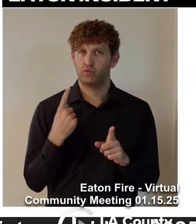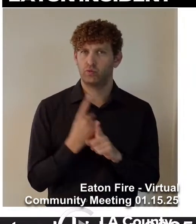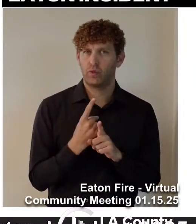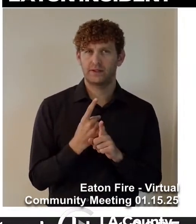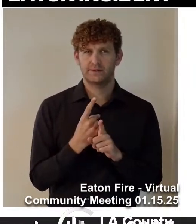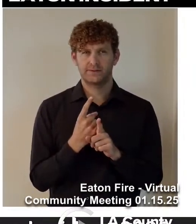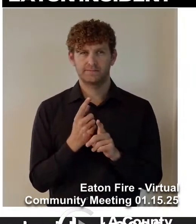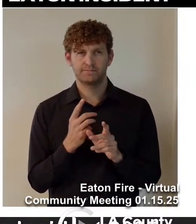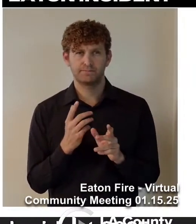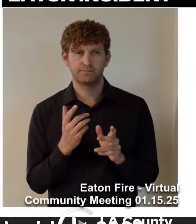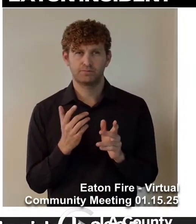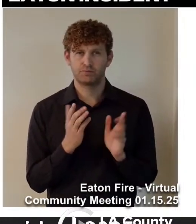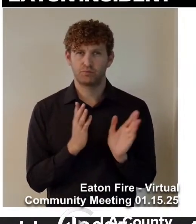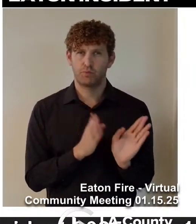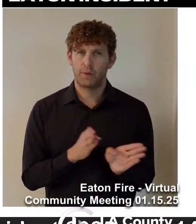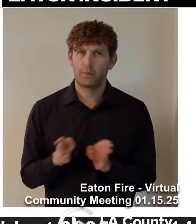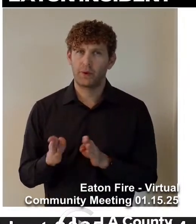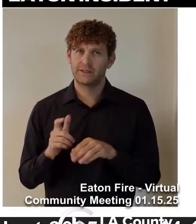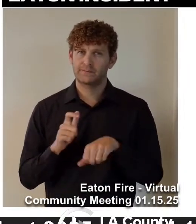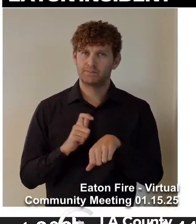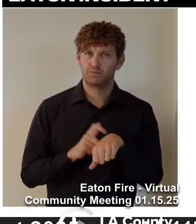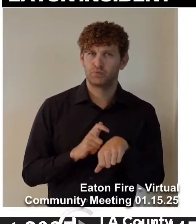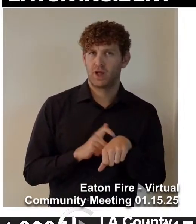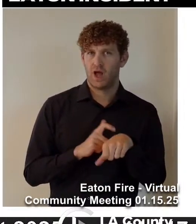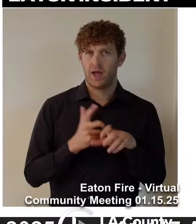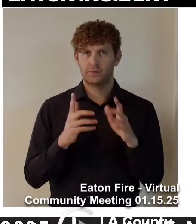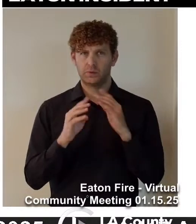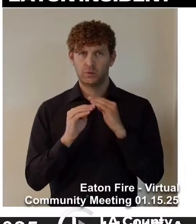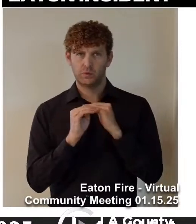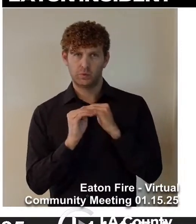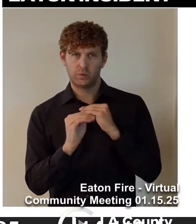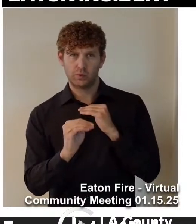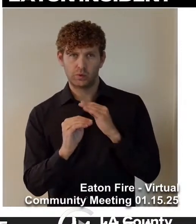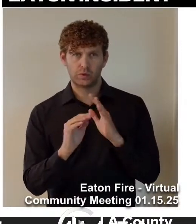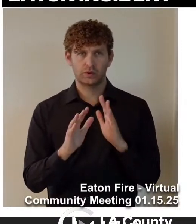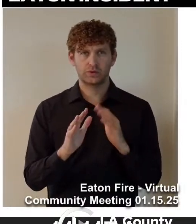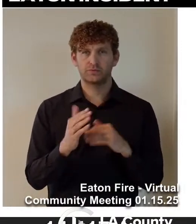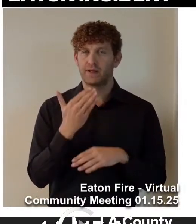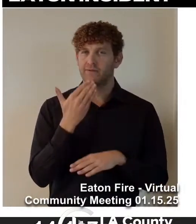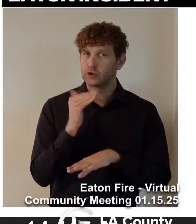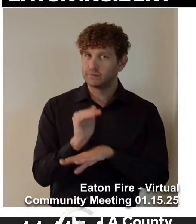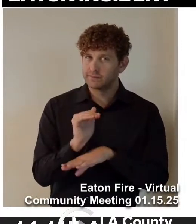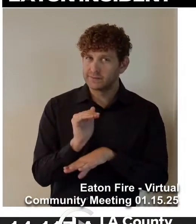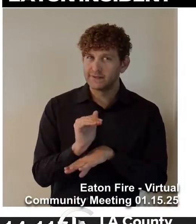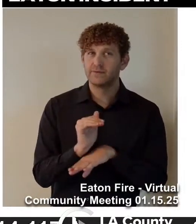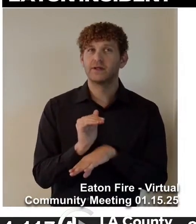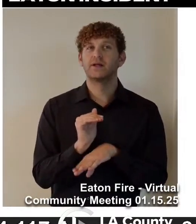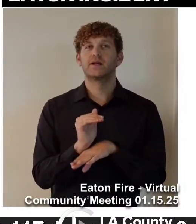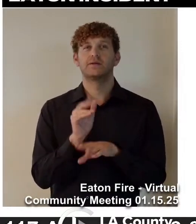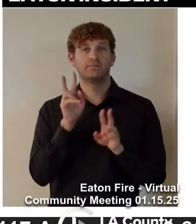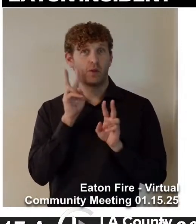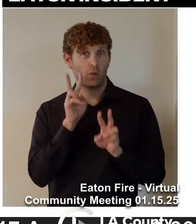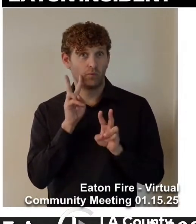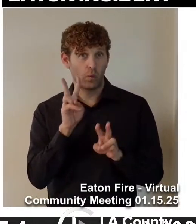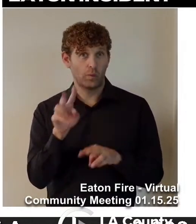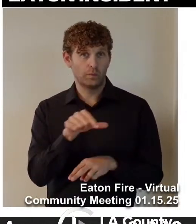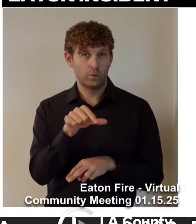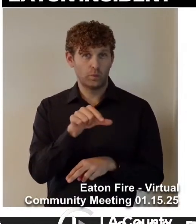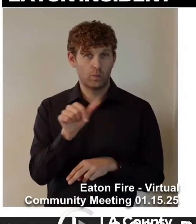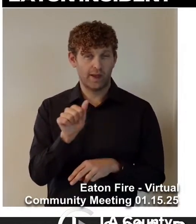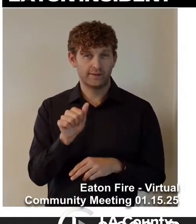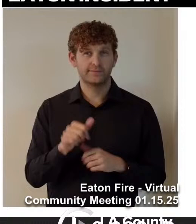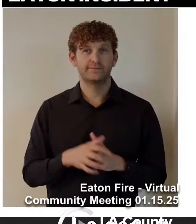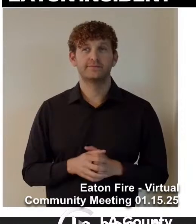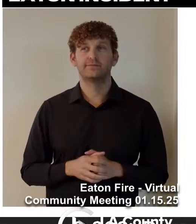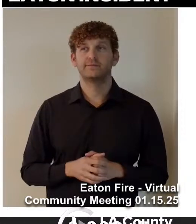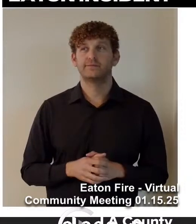for the right durations to stabilize this incident. Have a good evening, and thank you, and we're looking forward to your questions.